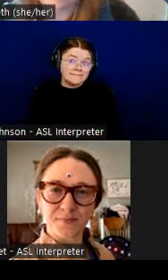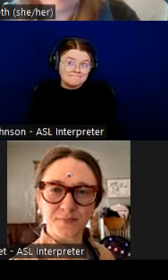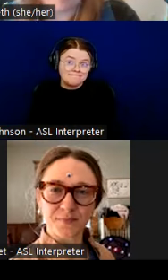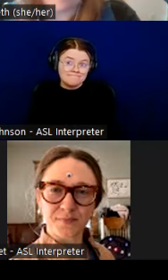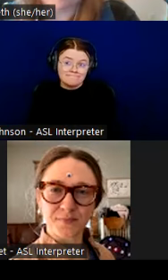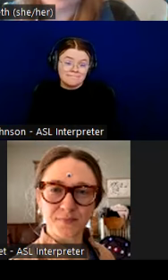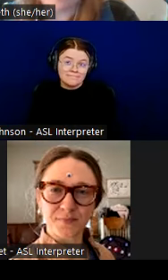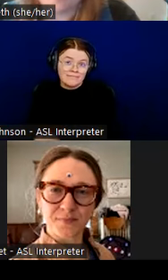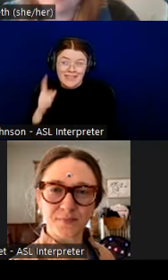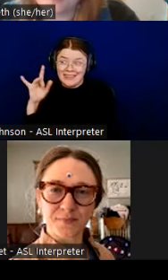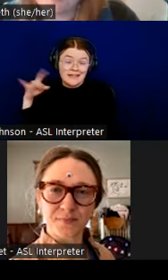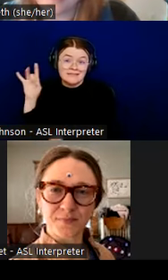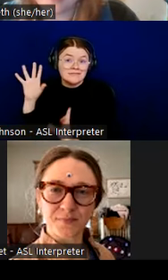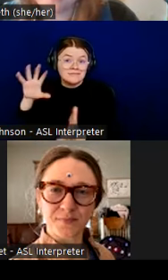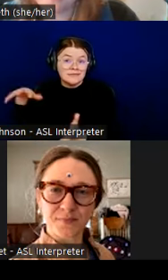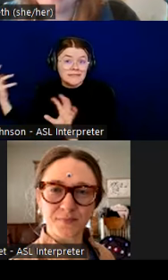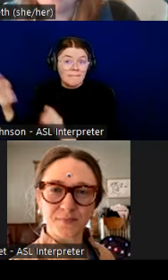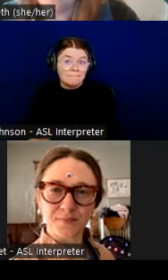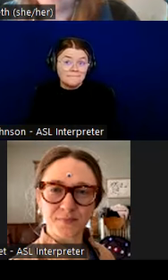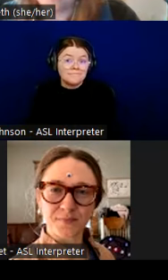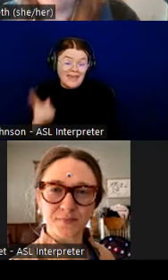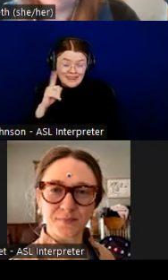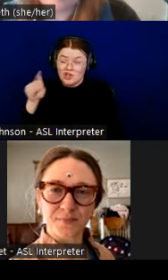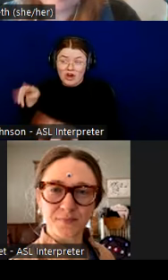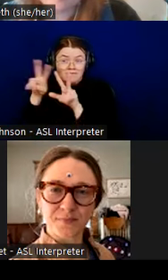think that's messed up. I think we should be taking a look at why that is.